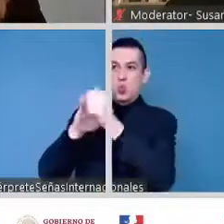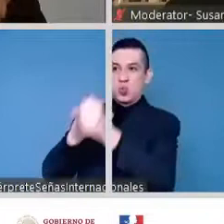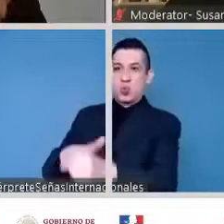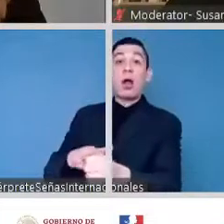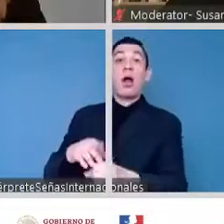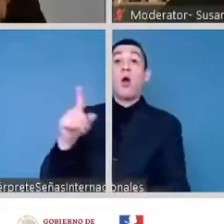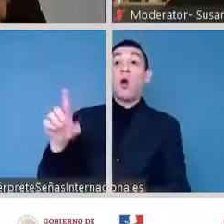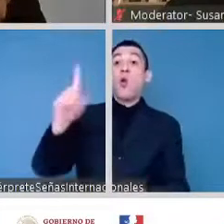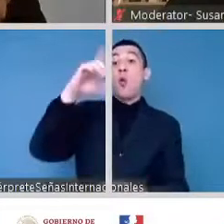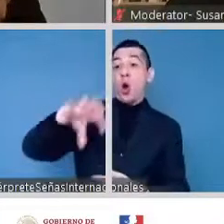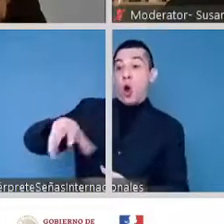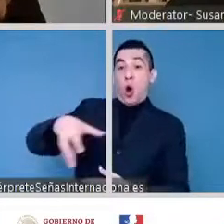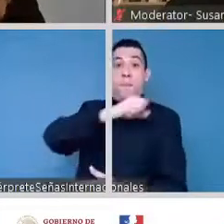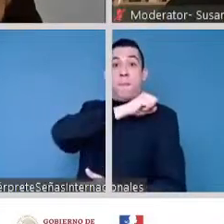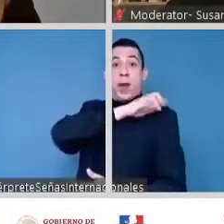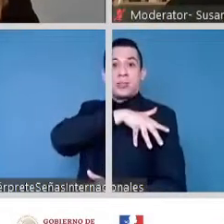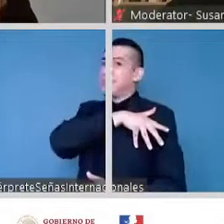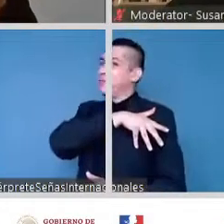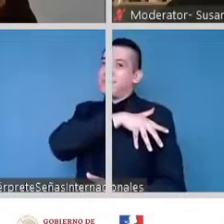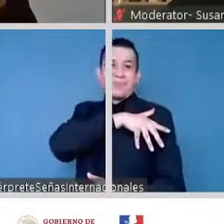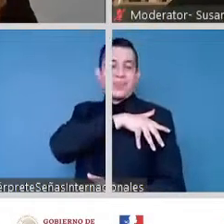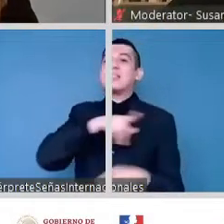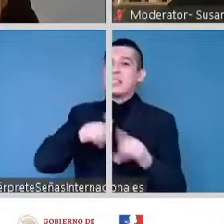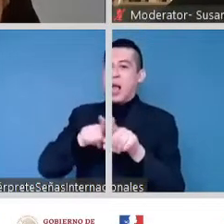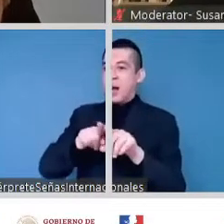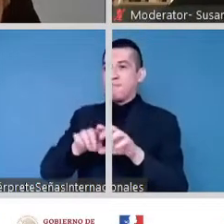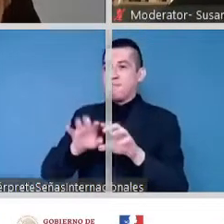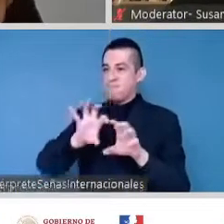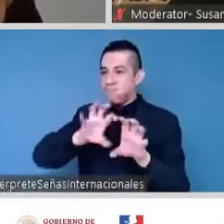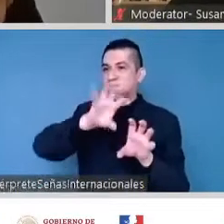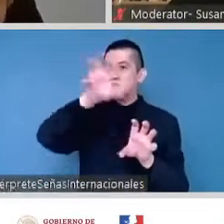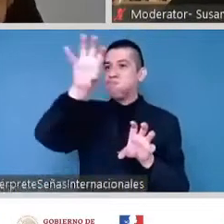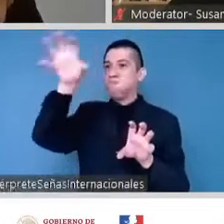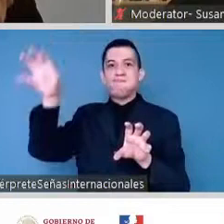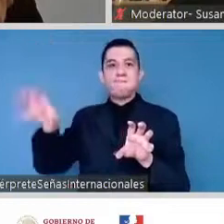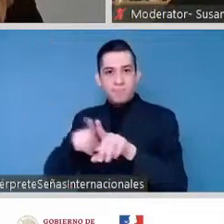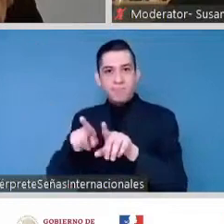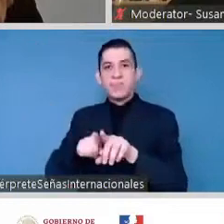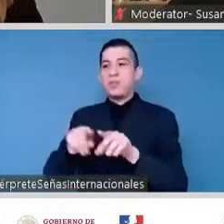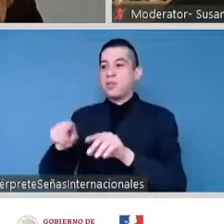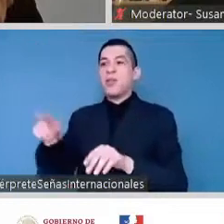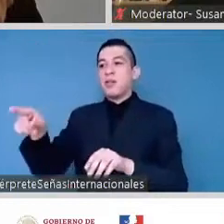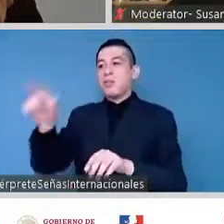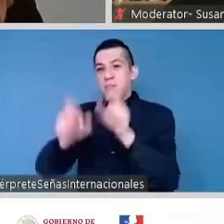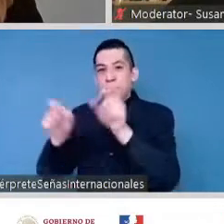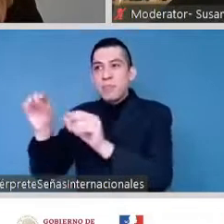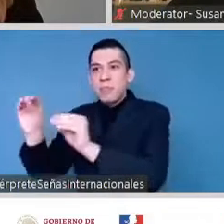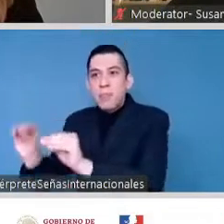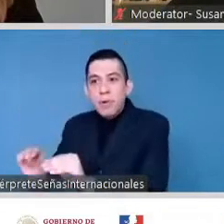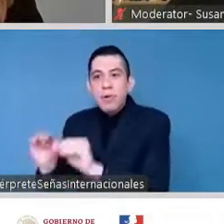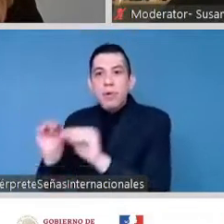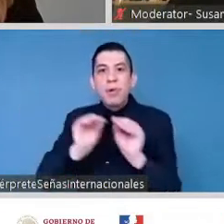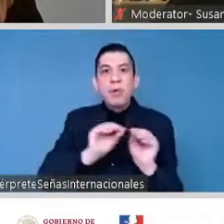justices. If you look at the Global South in general, but more specifically in the MENA region, you see that